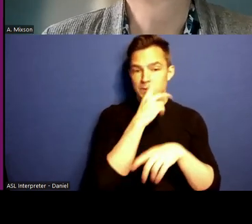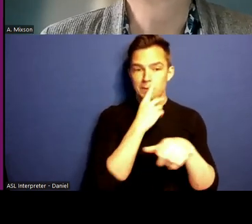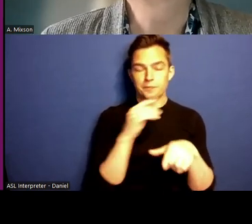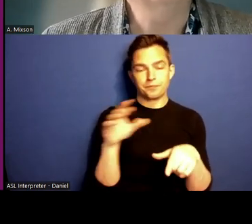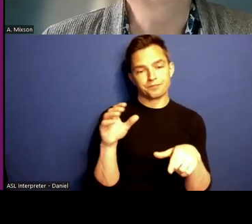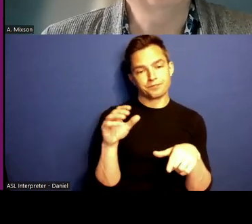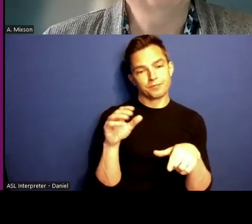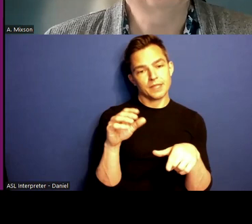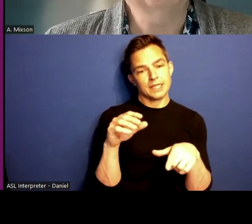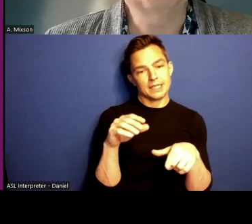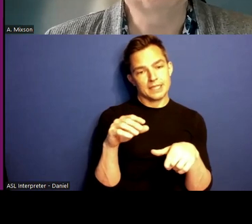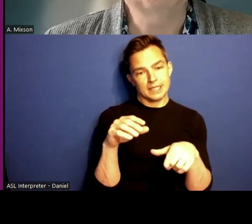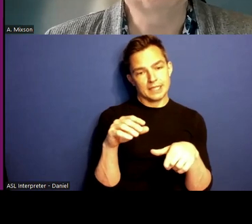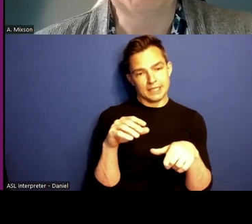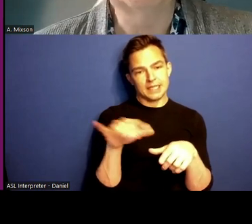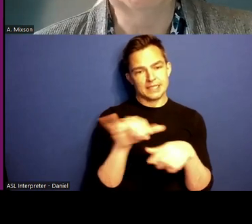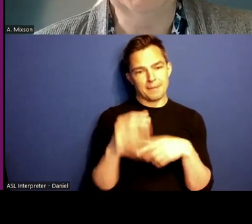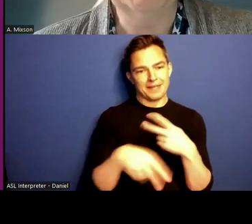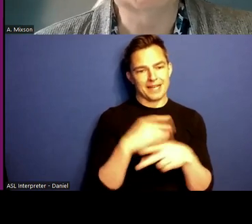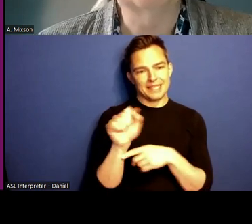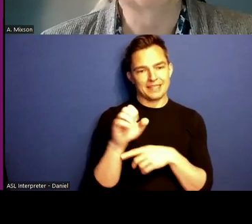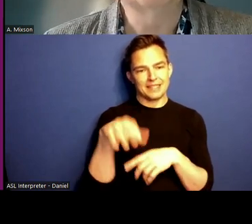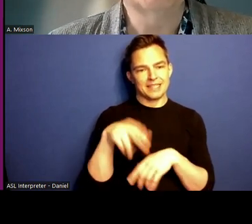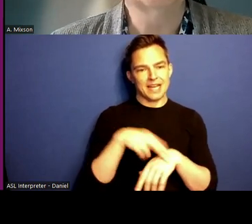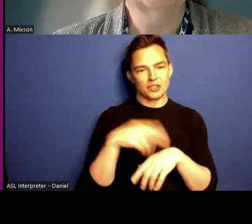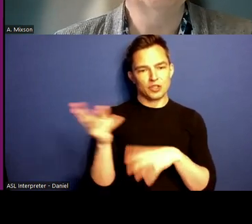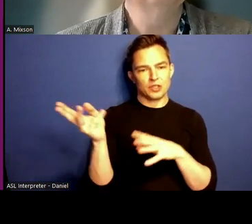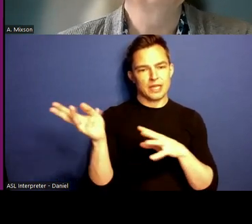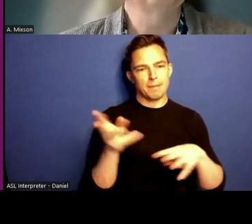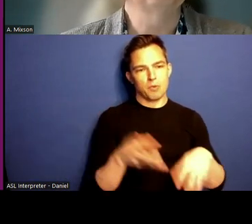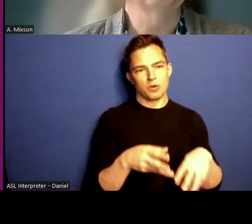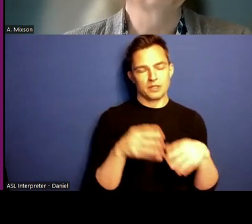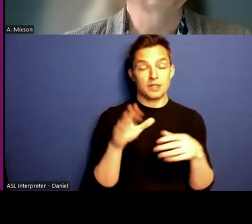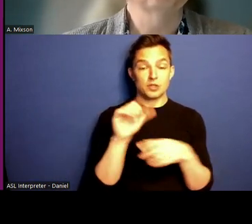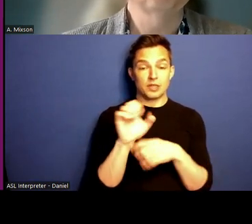of the work we did in Alabama was based on that litigation. Next slide.